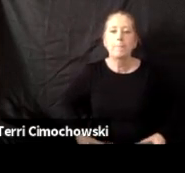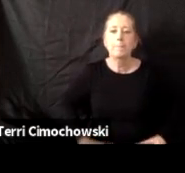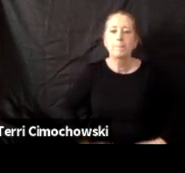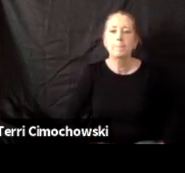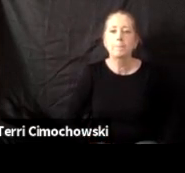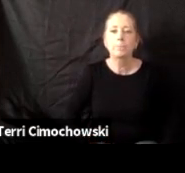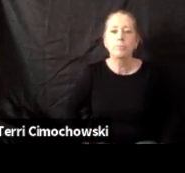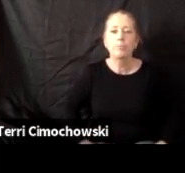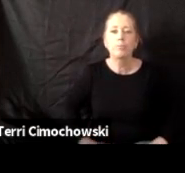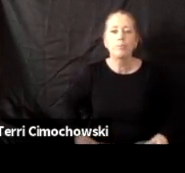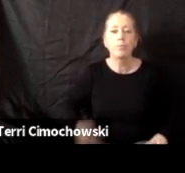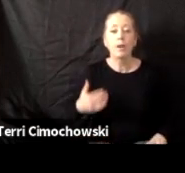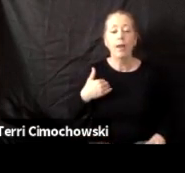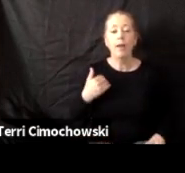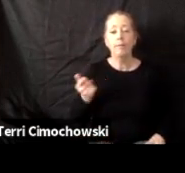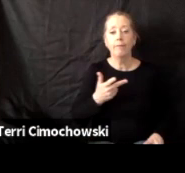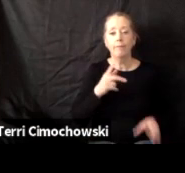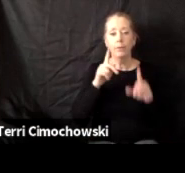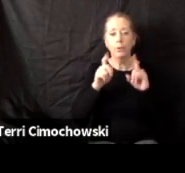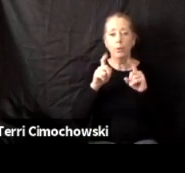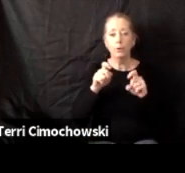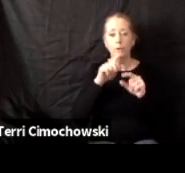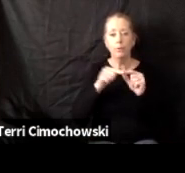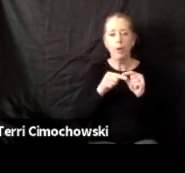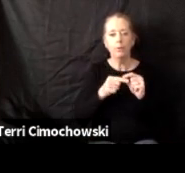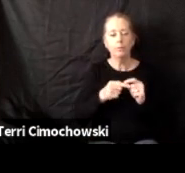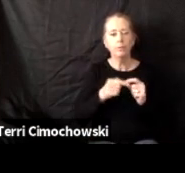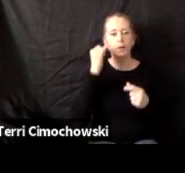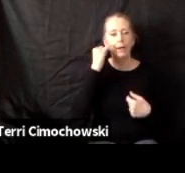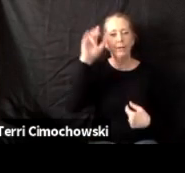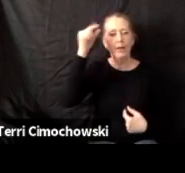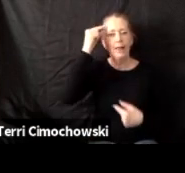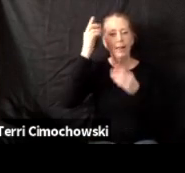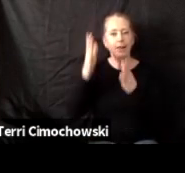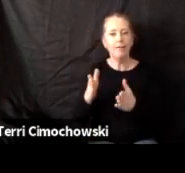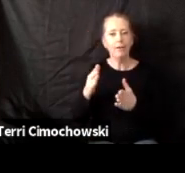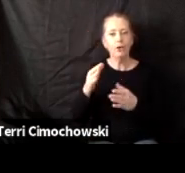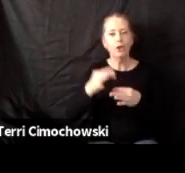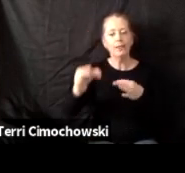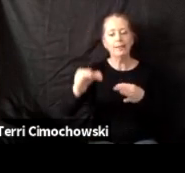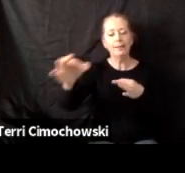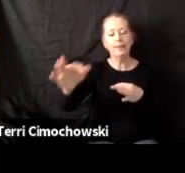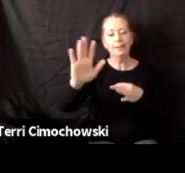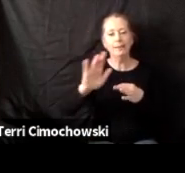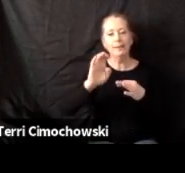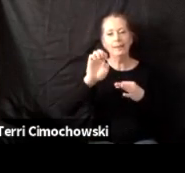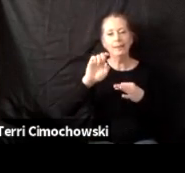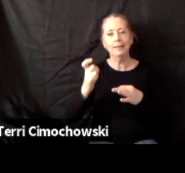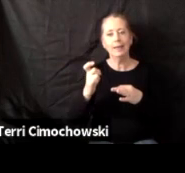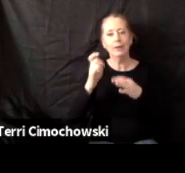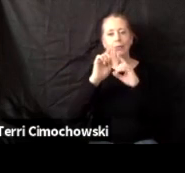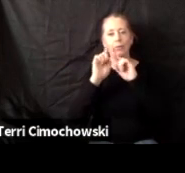So we're getting a couple of questions too, kind of about what happens if the governor has extended his executive order into